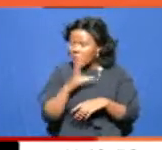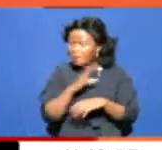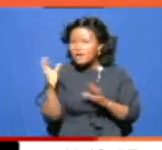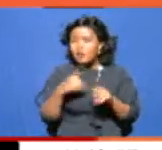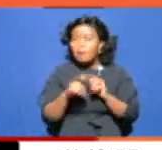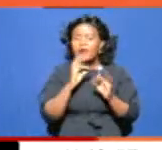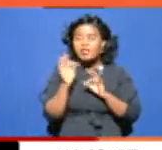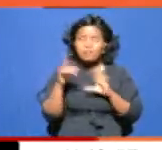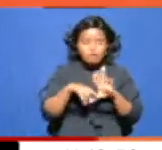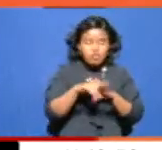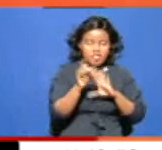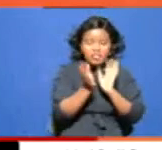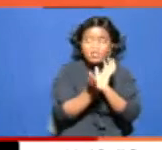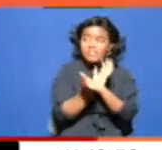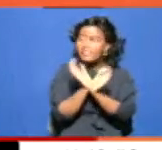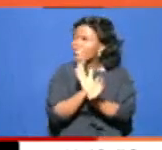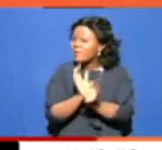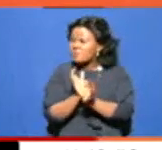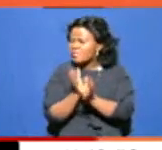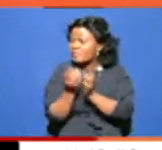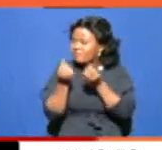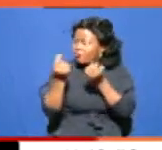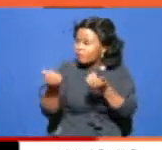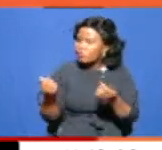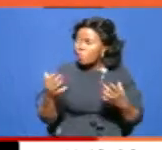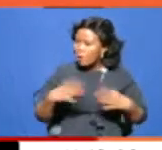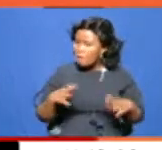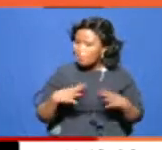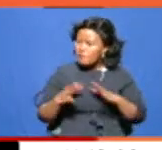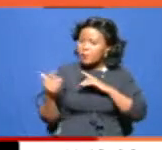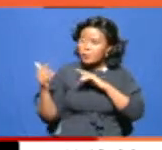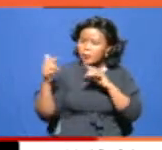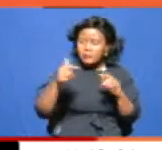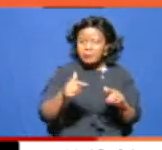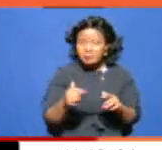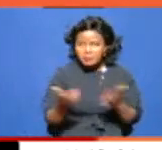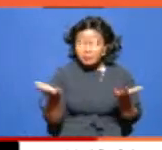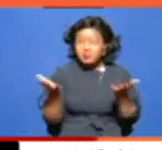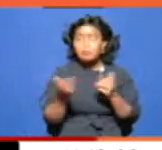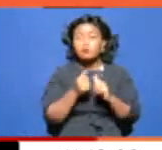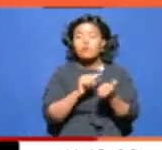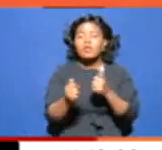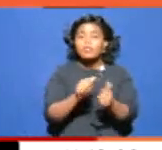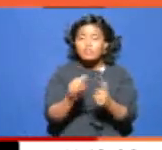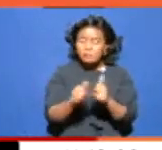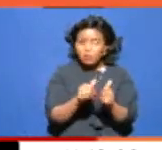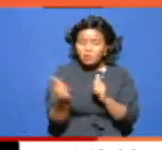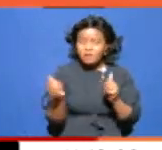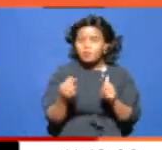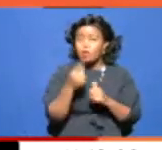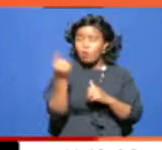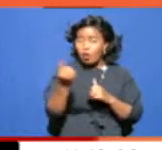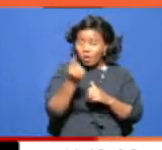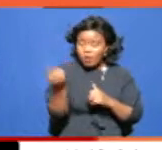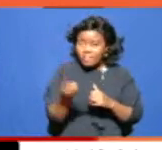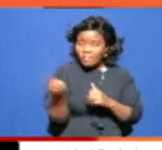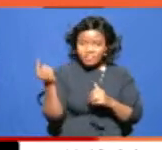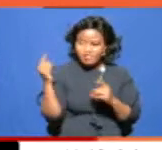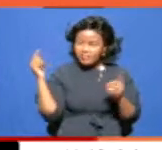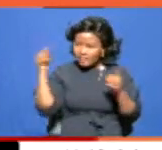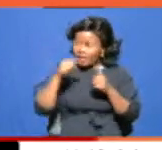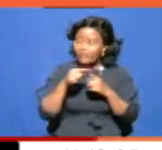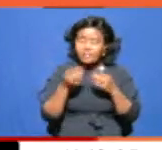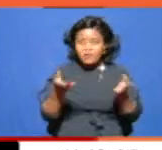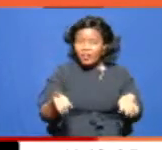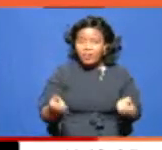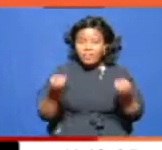Tusker, you hardly find 100 people. Sports is the only industry that until now I've never understood. When they say, when there